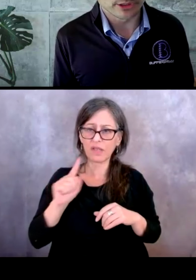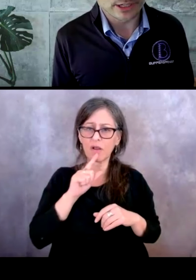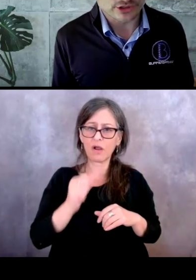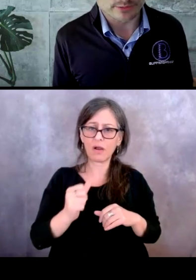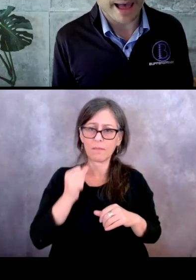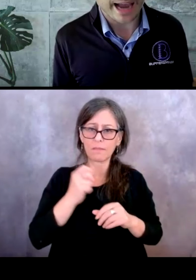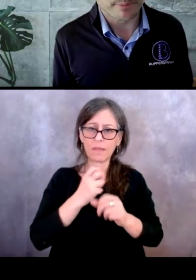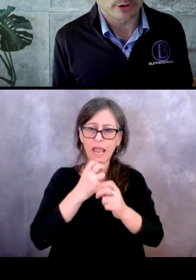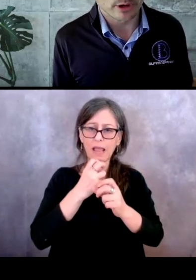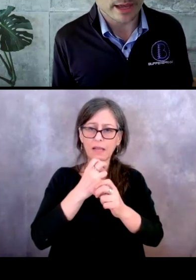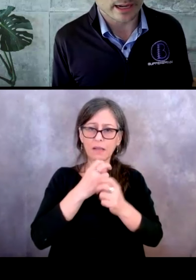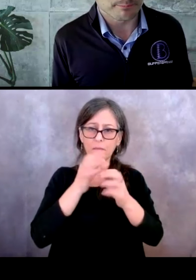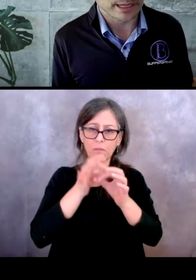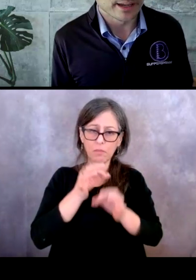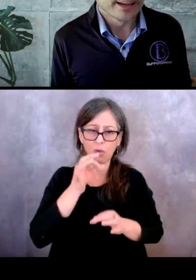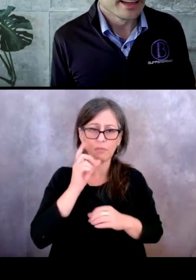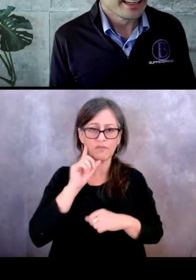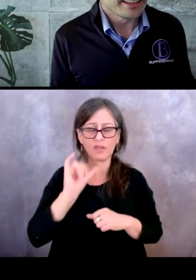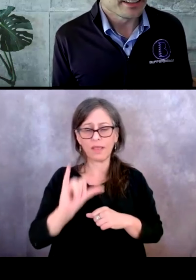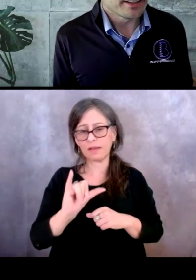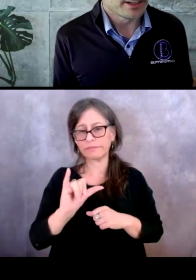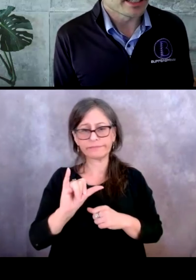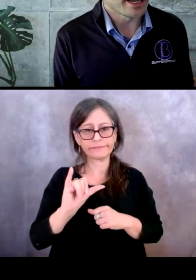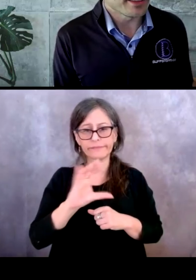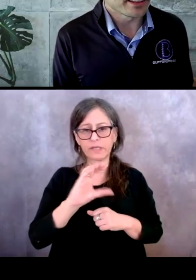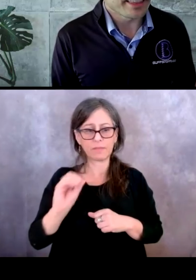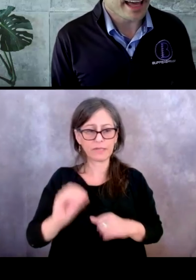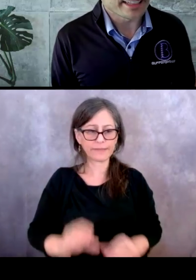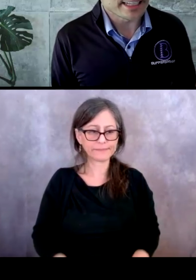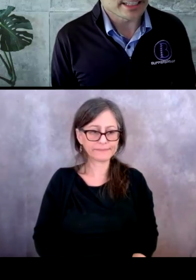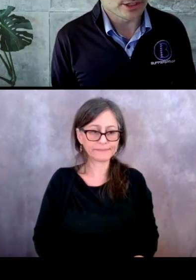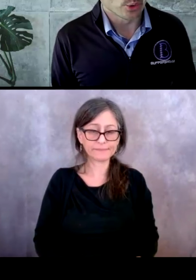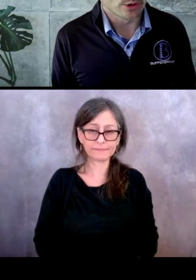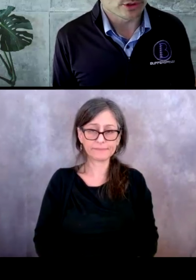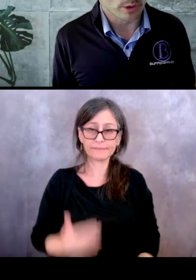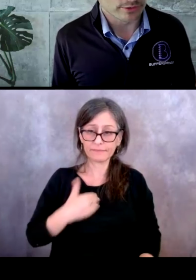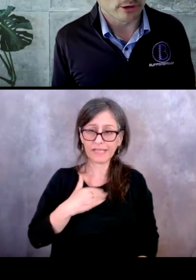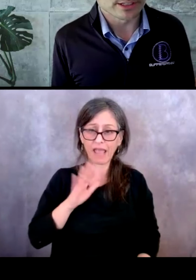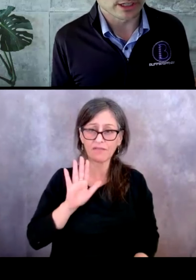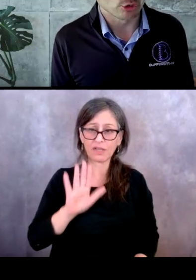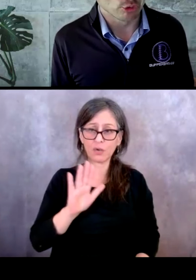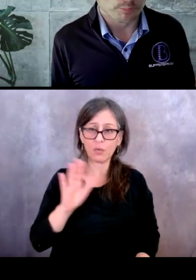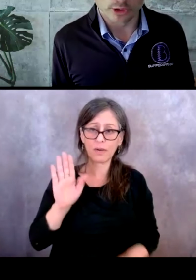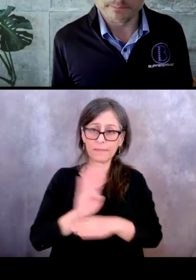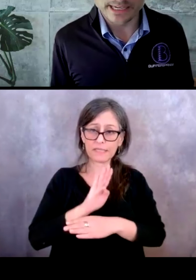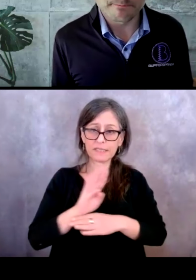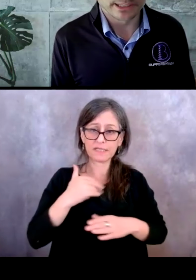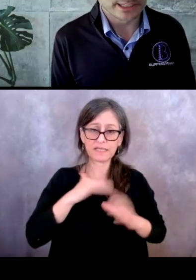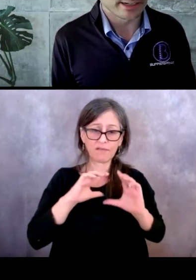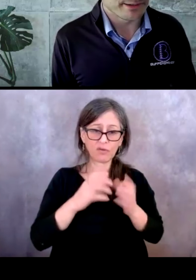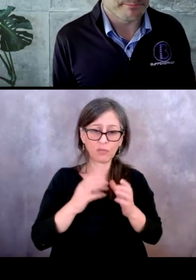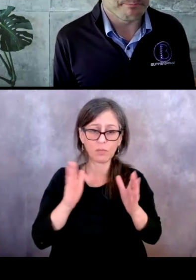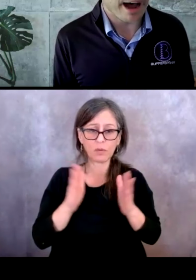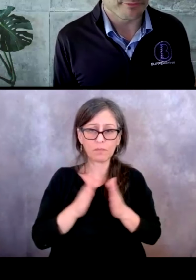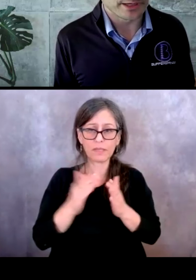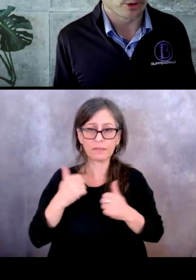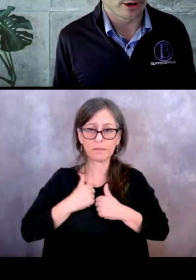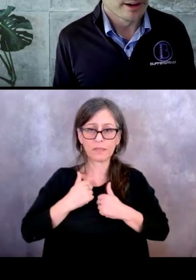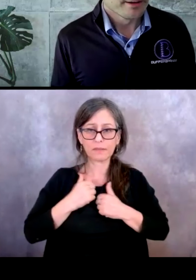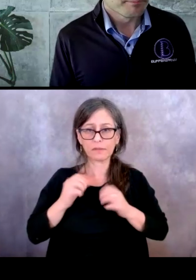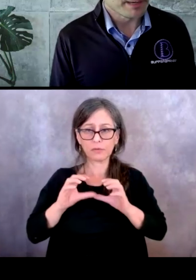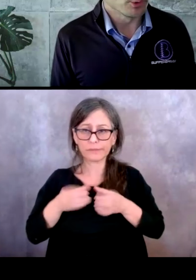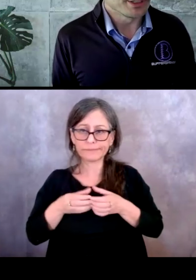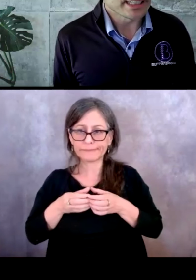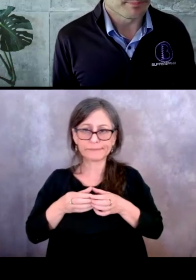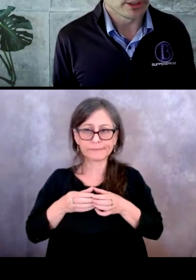with disabilities are the backbone of that company. Does anything like that exist at yours, where there is a group or a mini military mafia